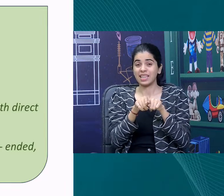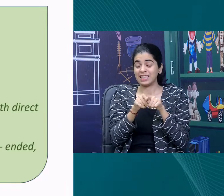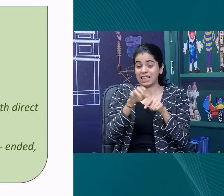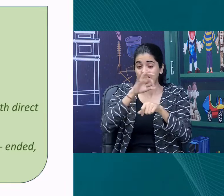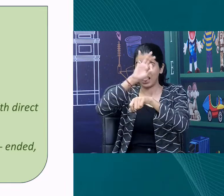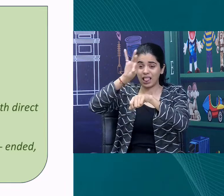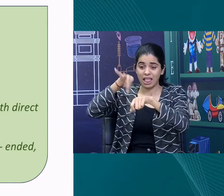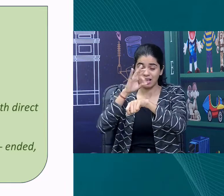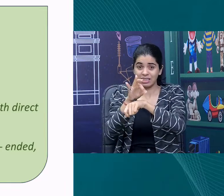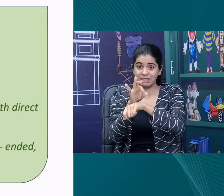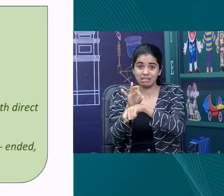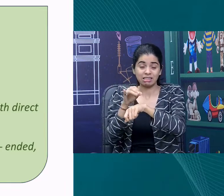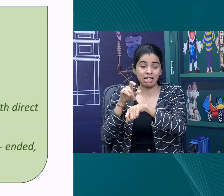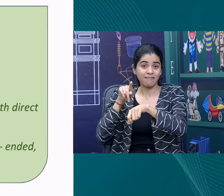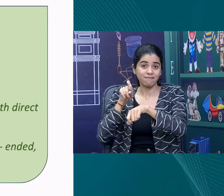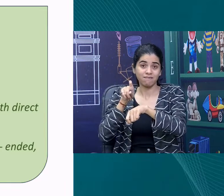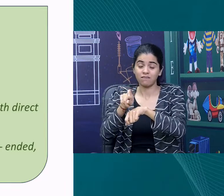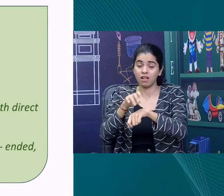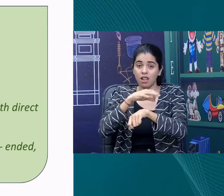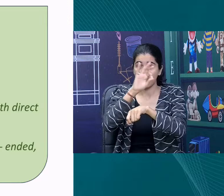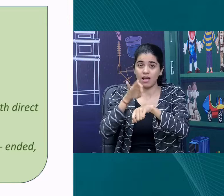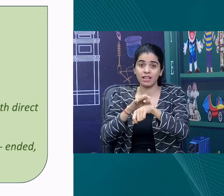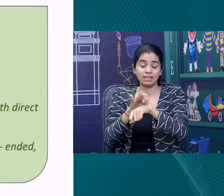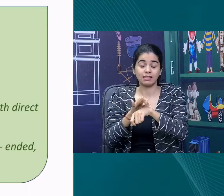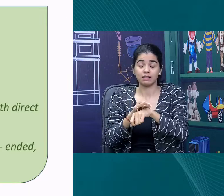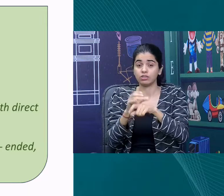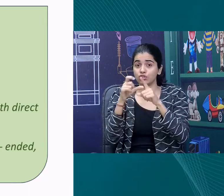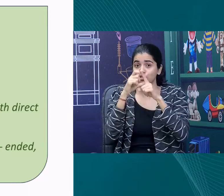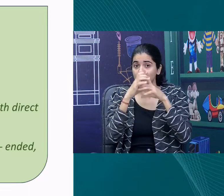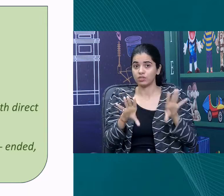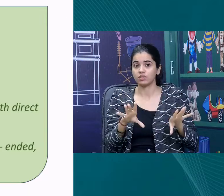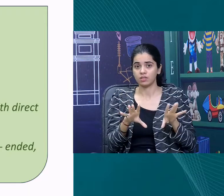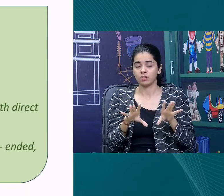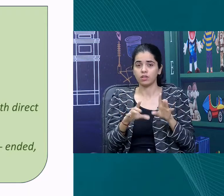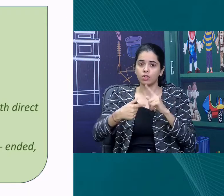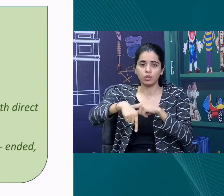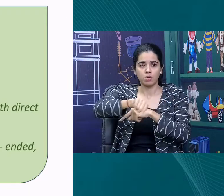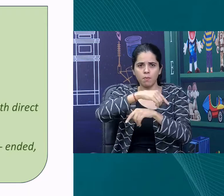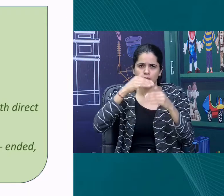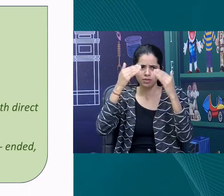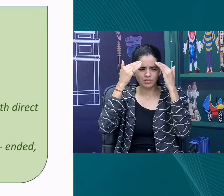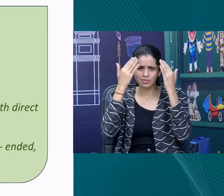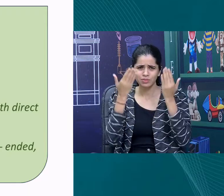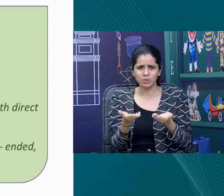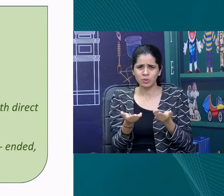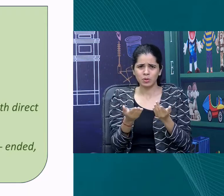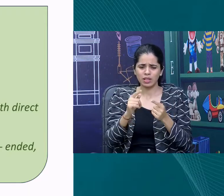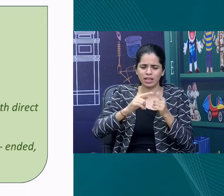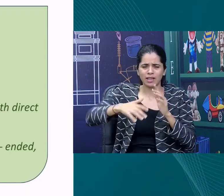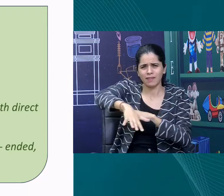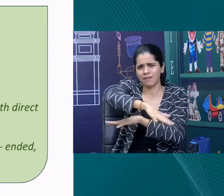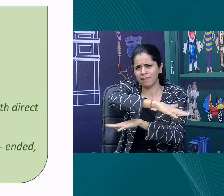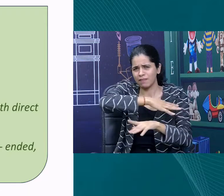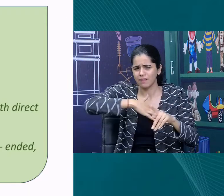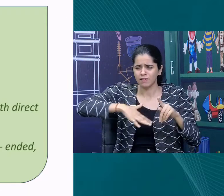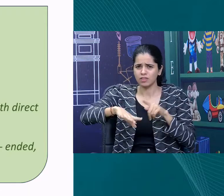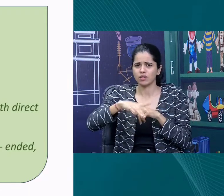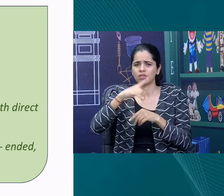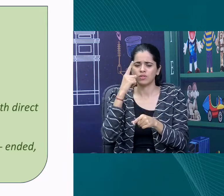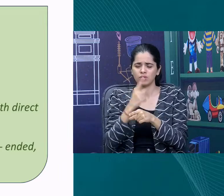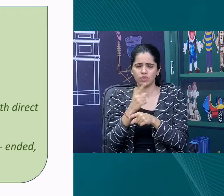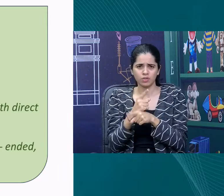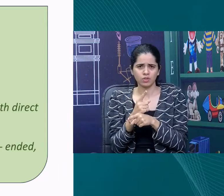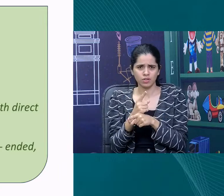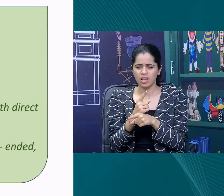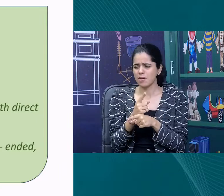insects because they are aware of insects which are harmful in their environment. Teacher decided, I would